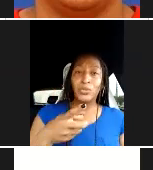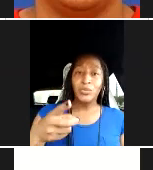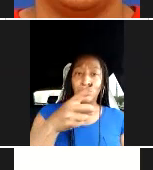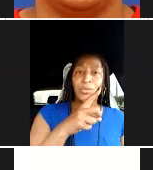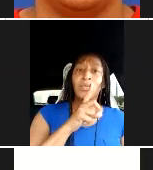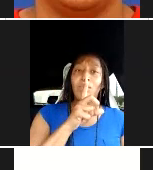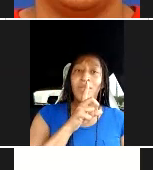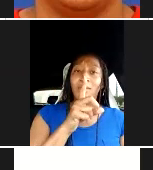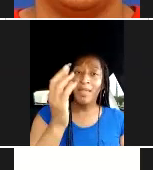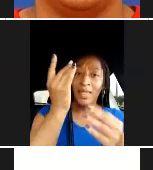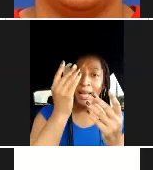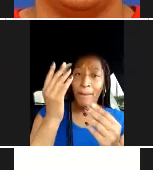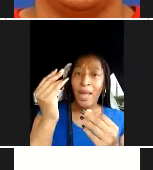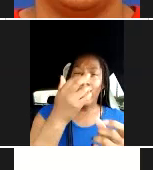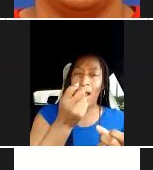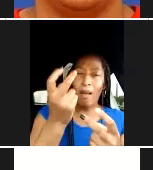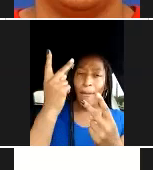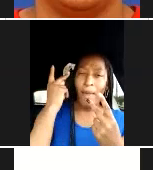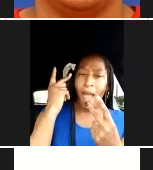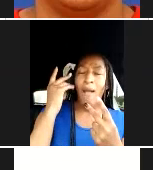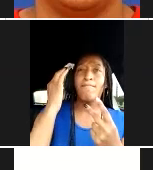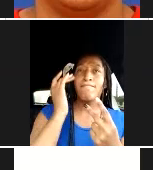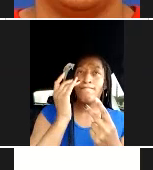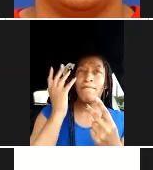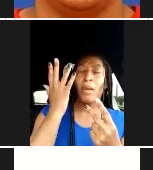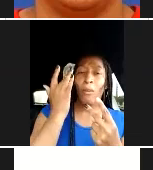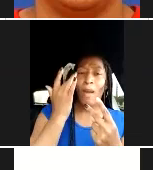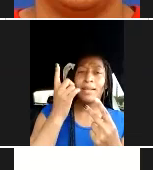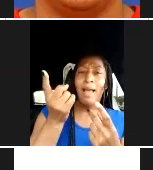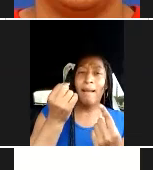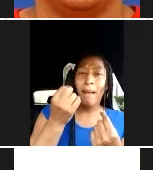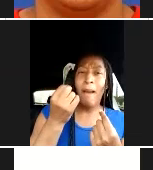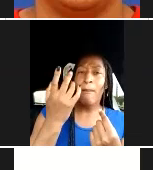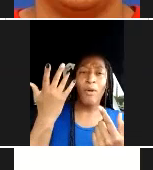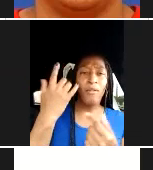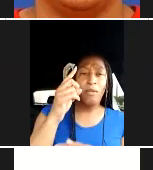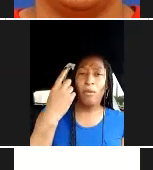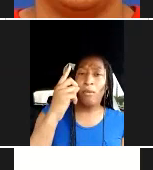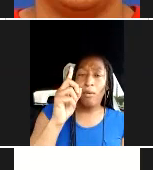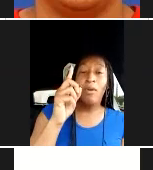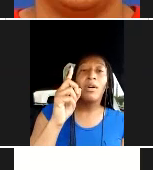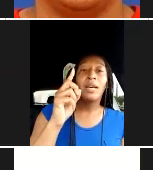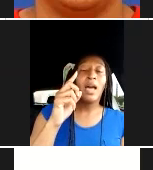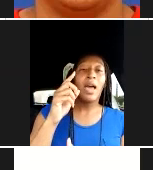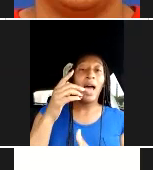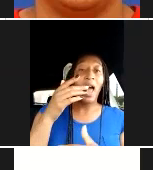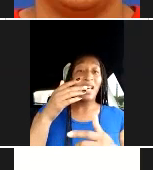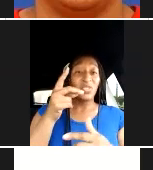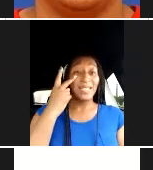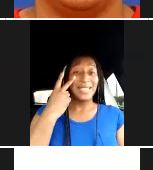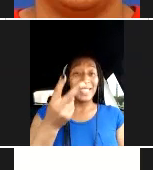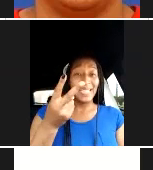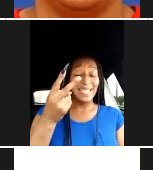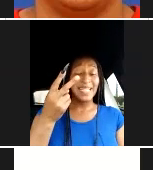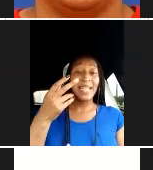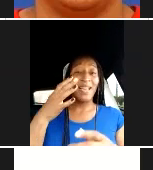that and explain how that relates to this class. So under activities that you have due this Saturday, along